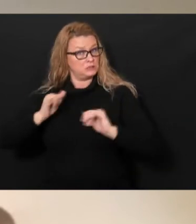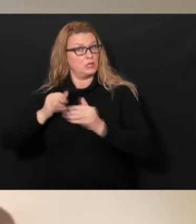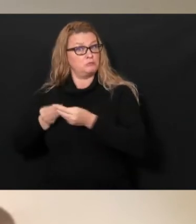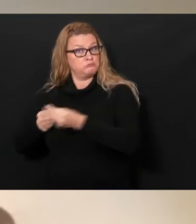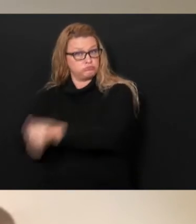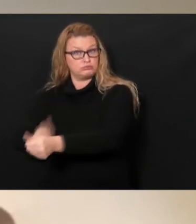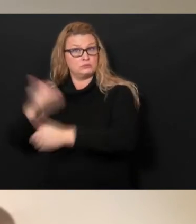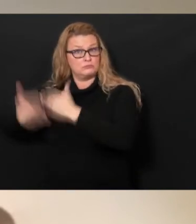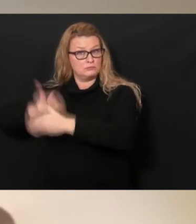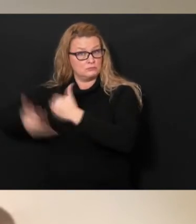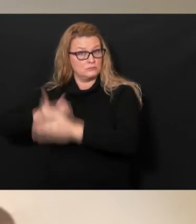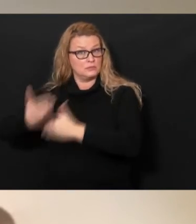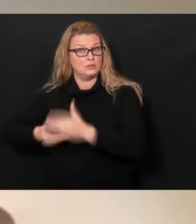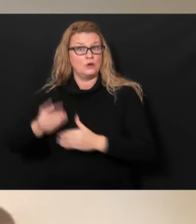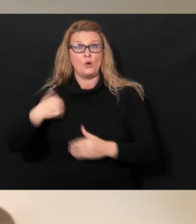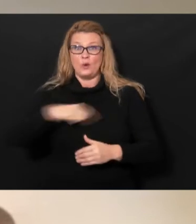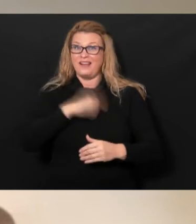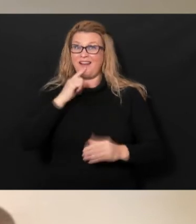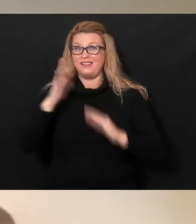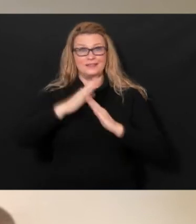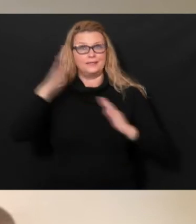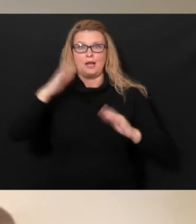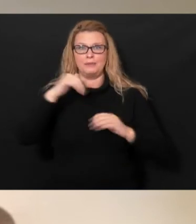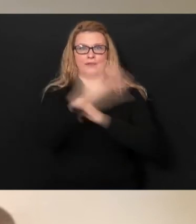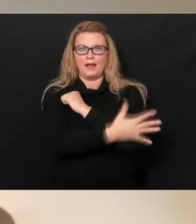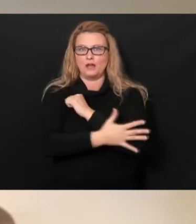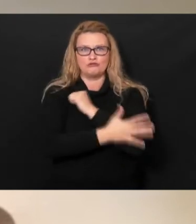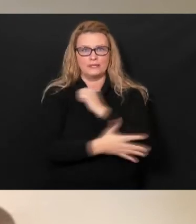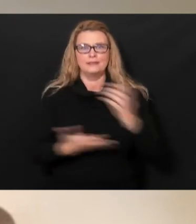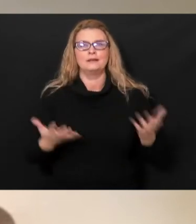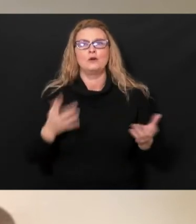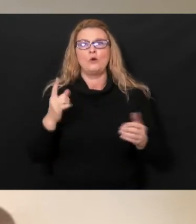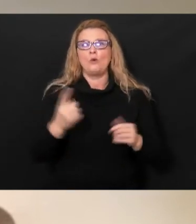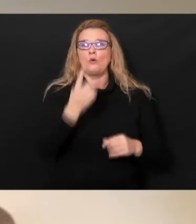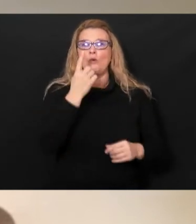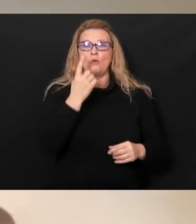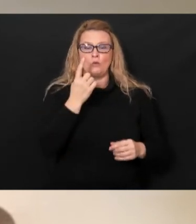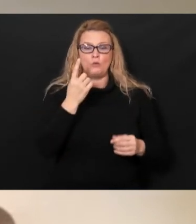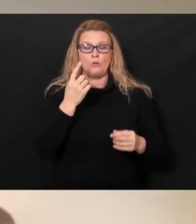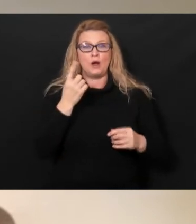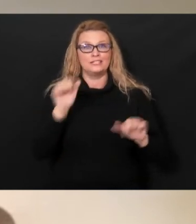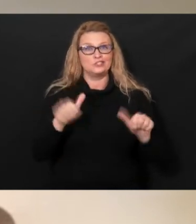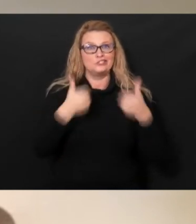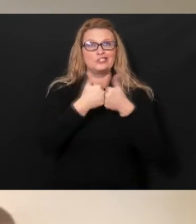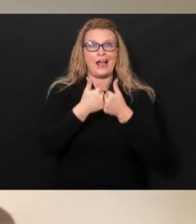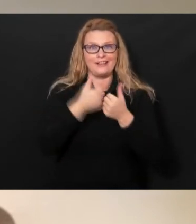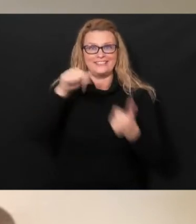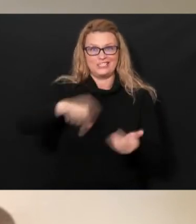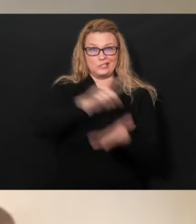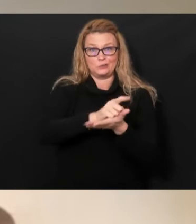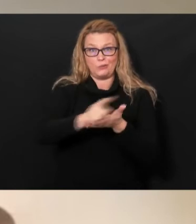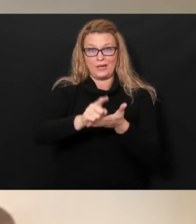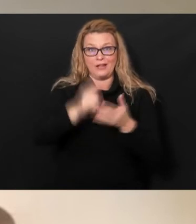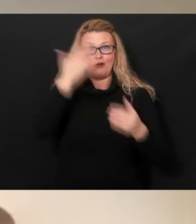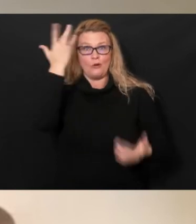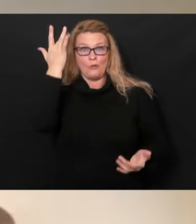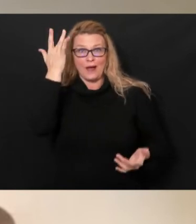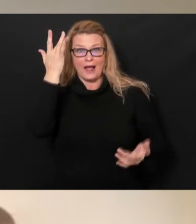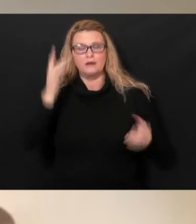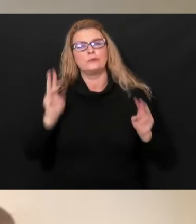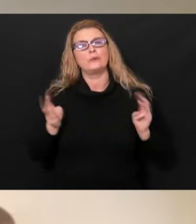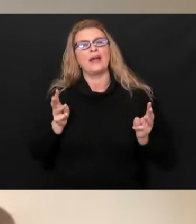one of the top in the country. Related to vaccines this week, it has been clearly a challenging week for us with the weather,